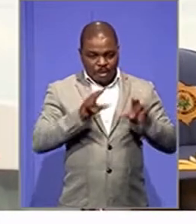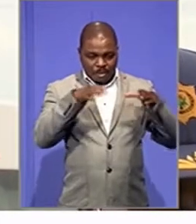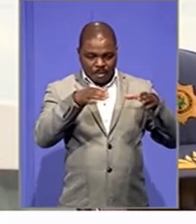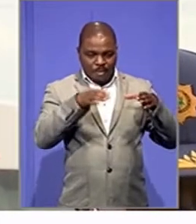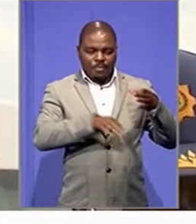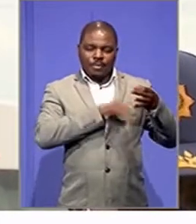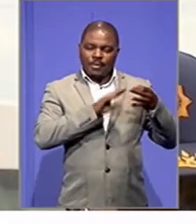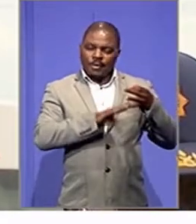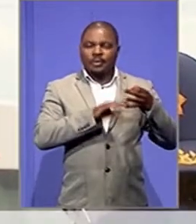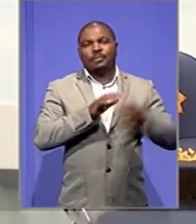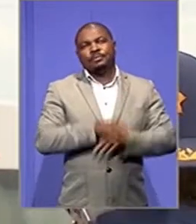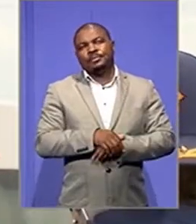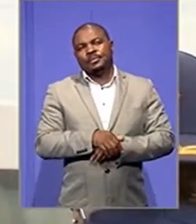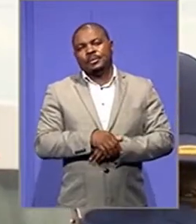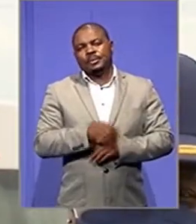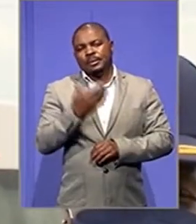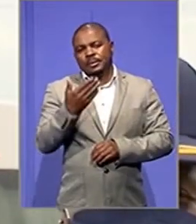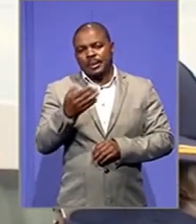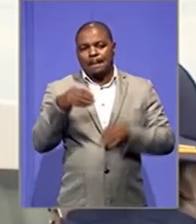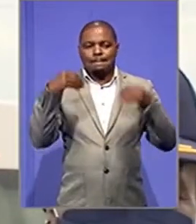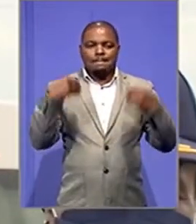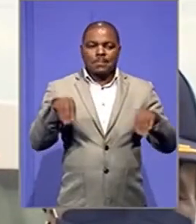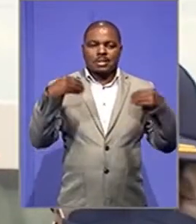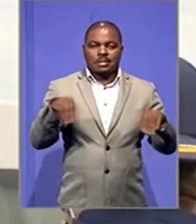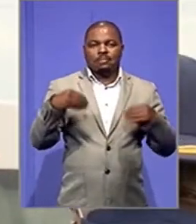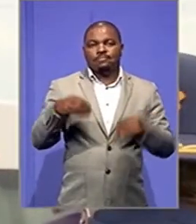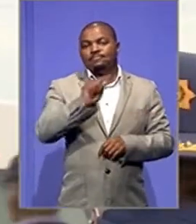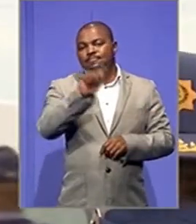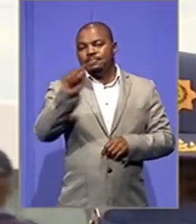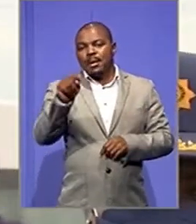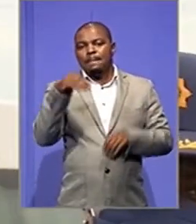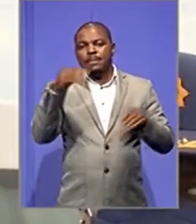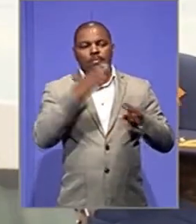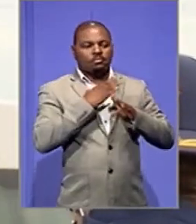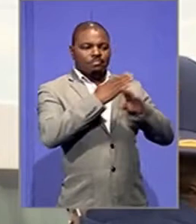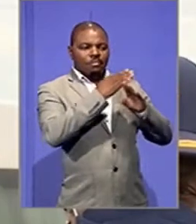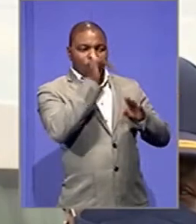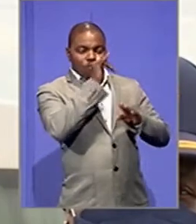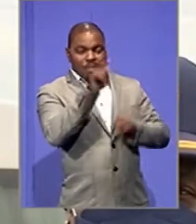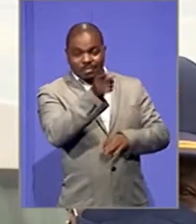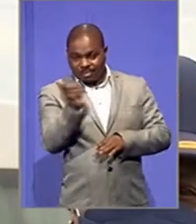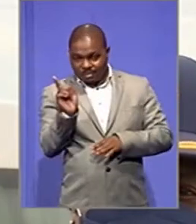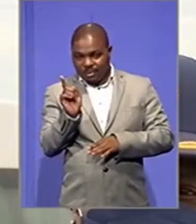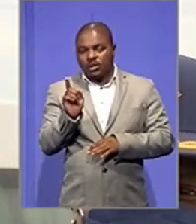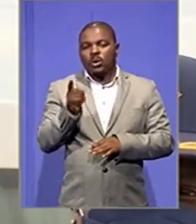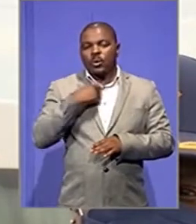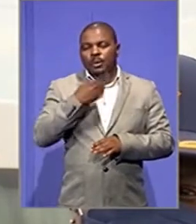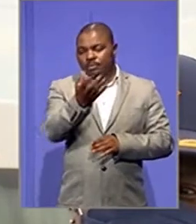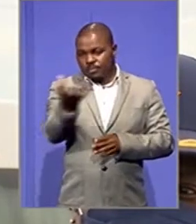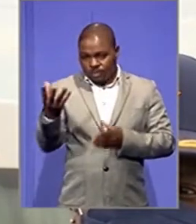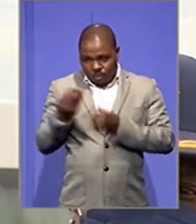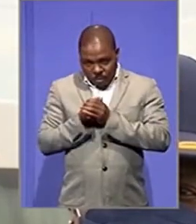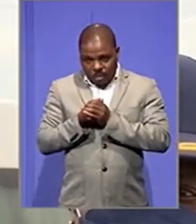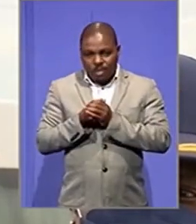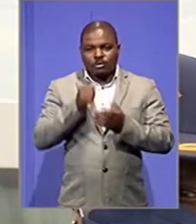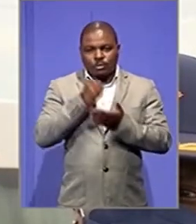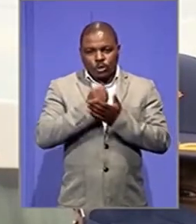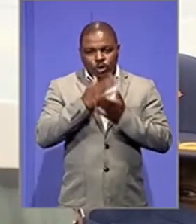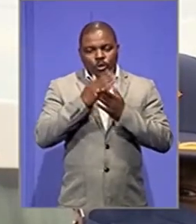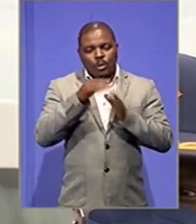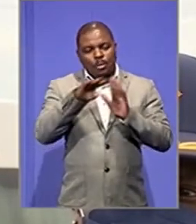of the business or the business against crime. So it's taking forward those initiatives